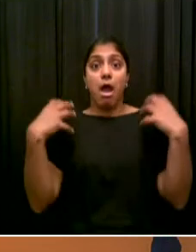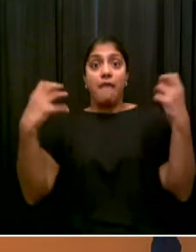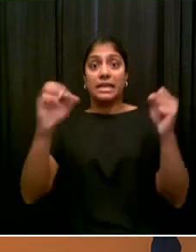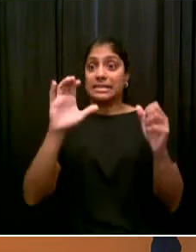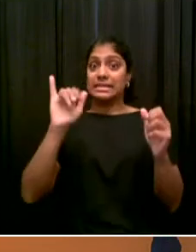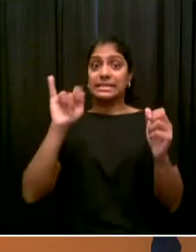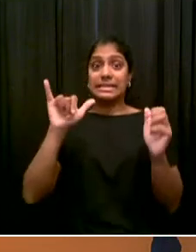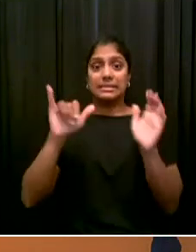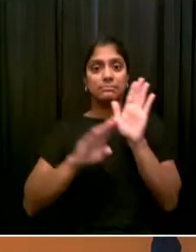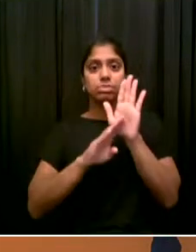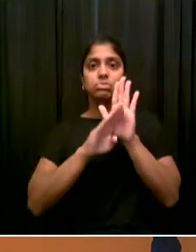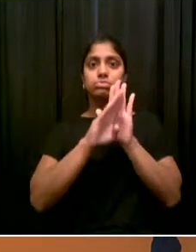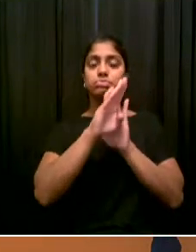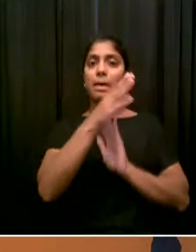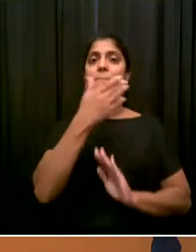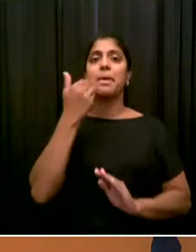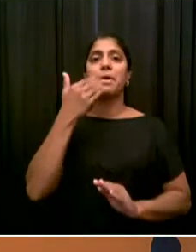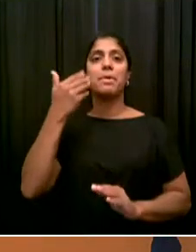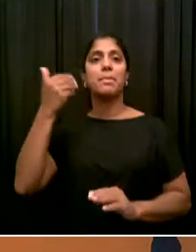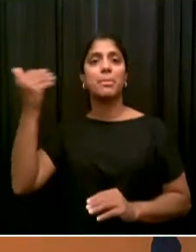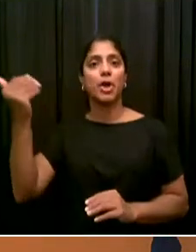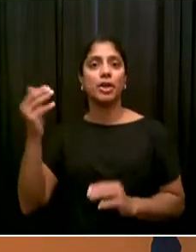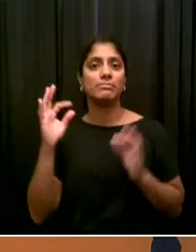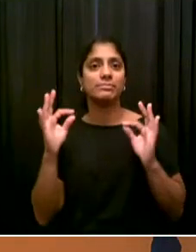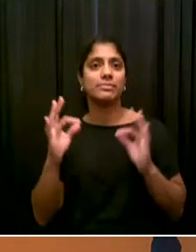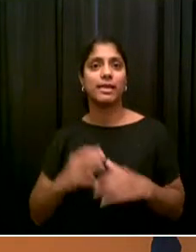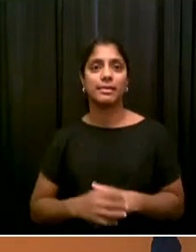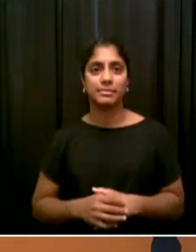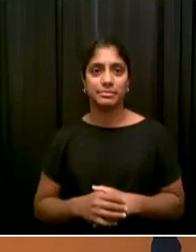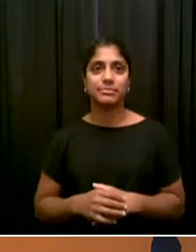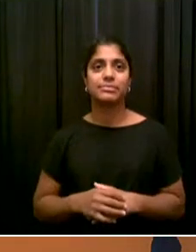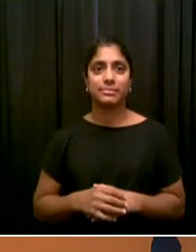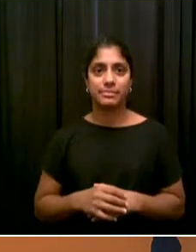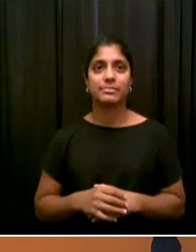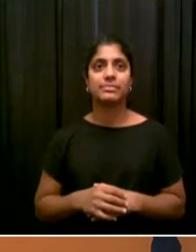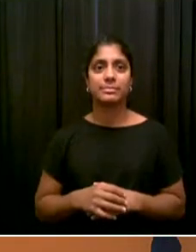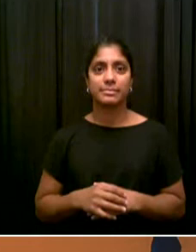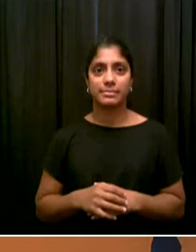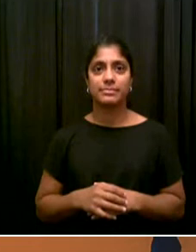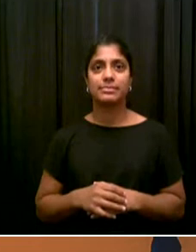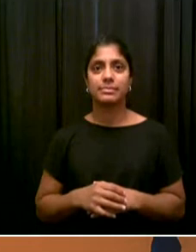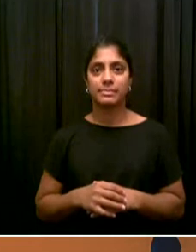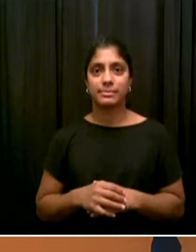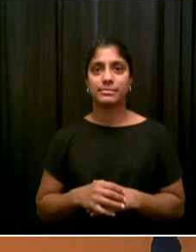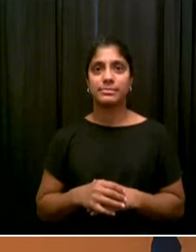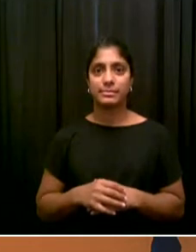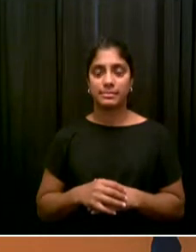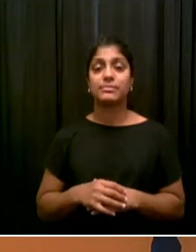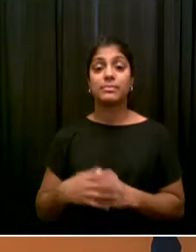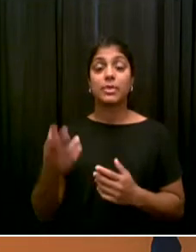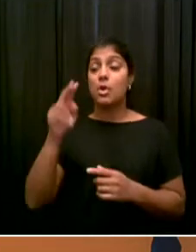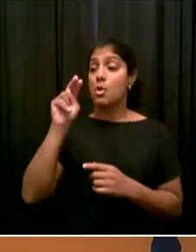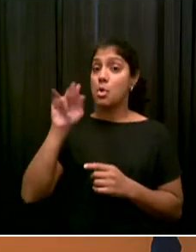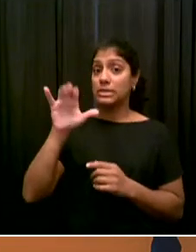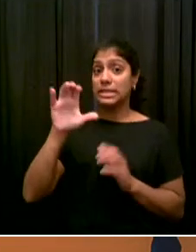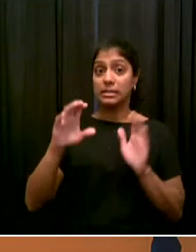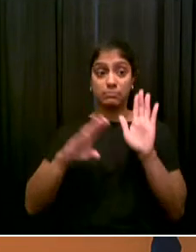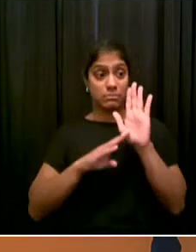together. And we have to keep building on our efforts. Yesterday, really powerful announcement from President